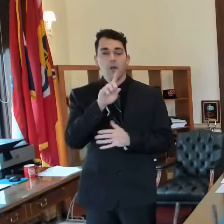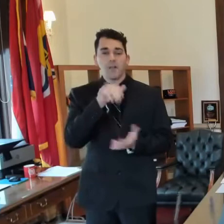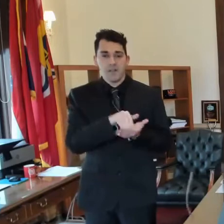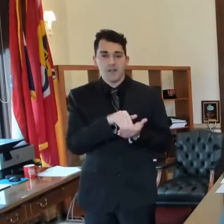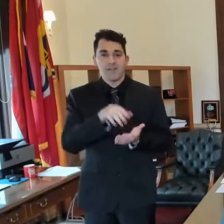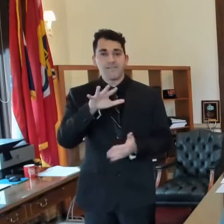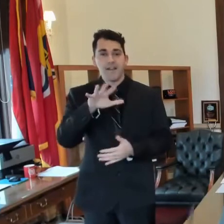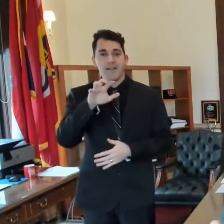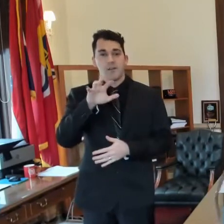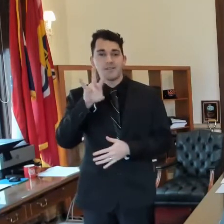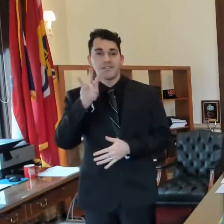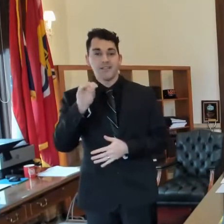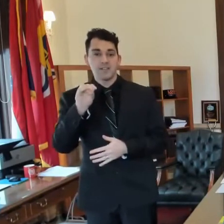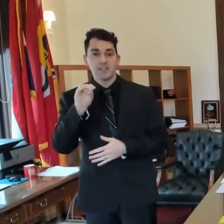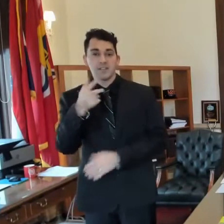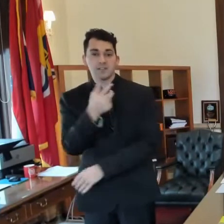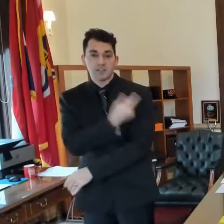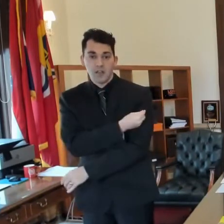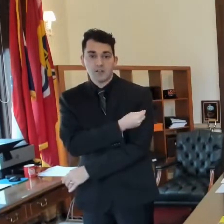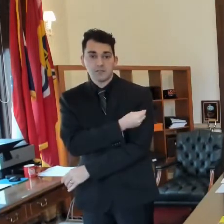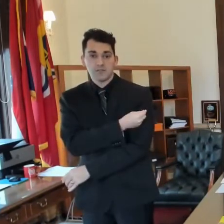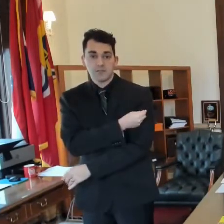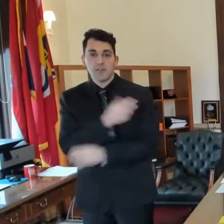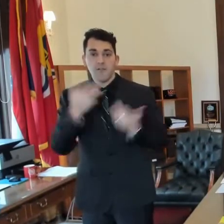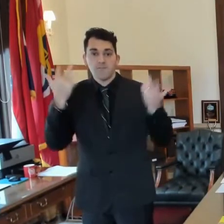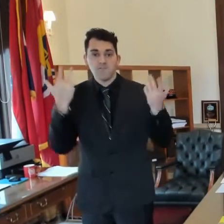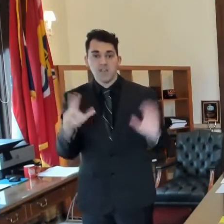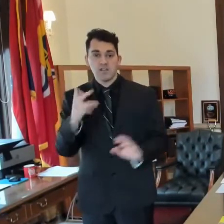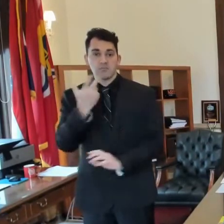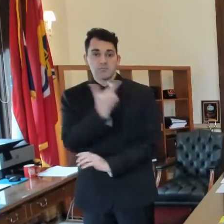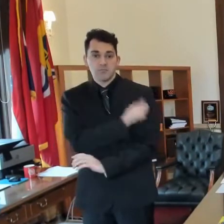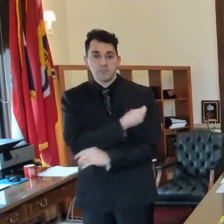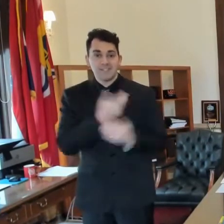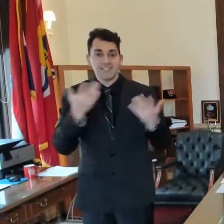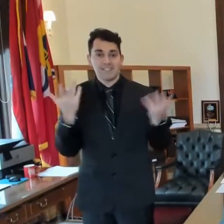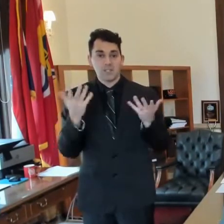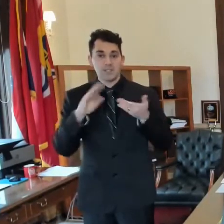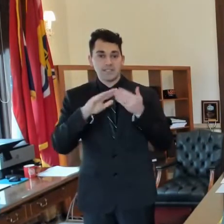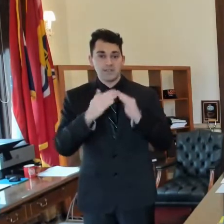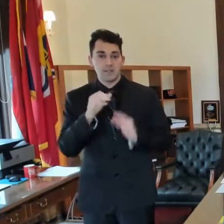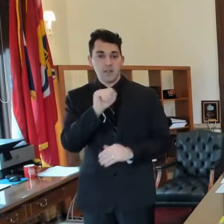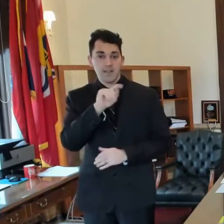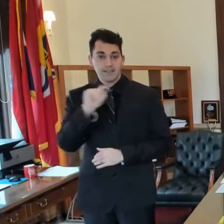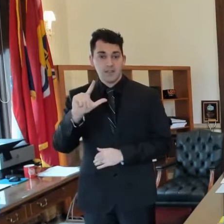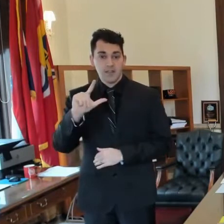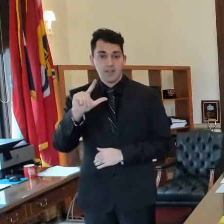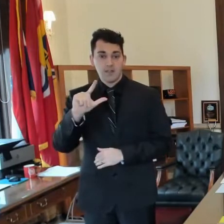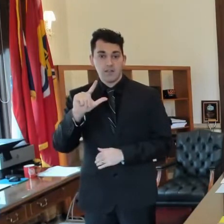61,570 shots given to people in the city of St. Louis. Now that's